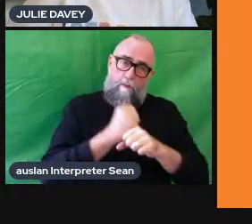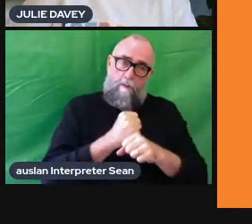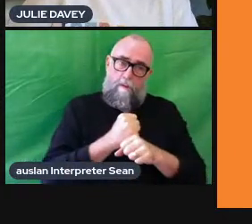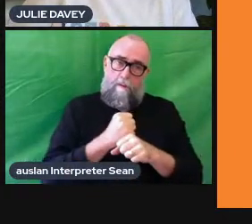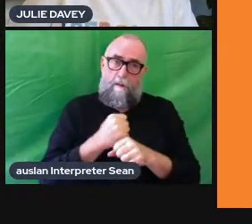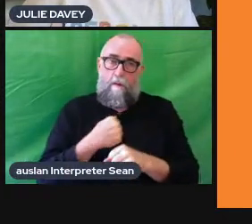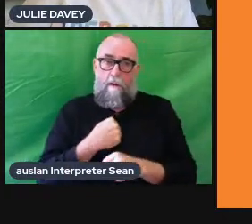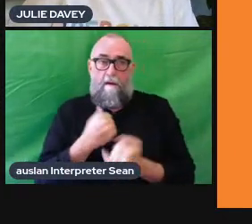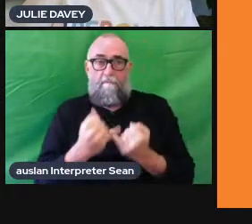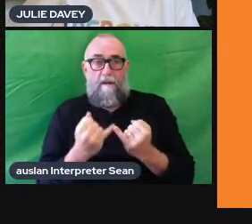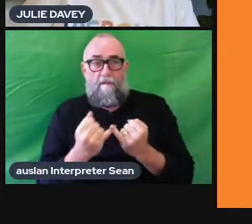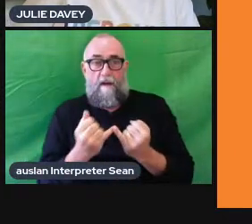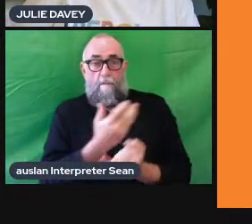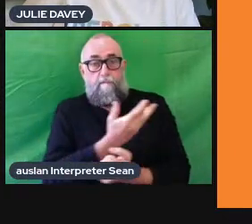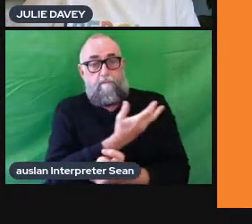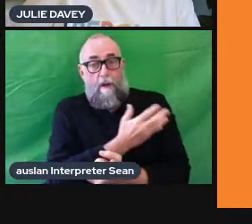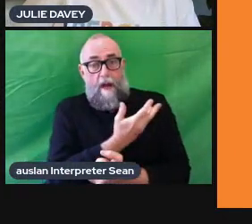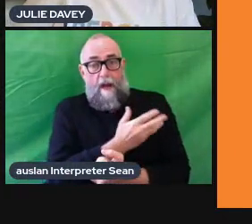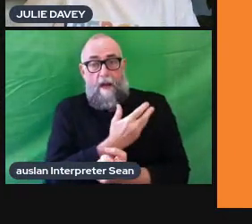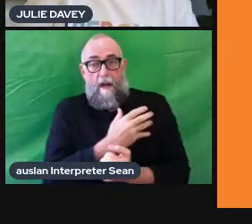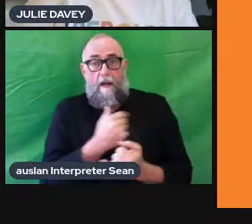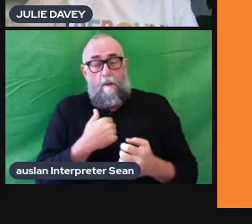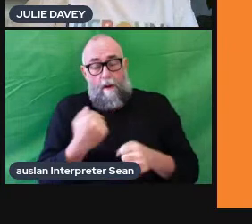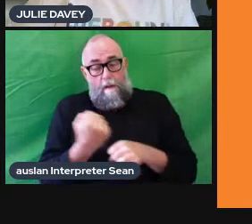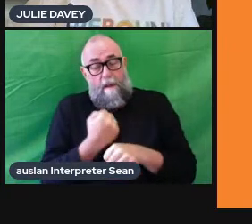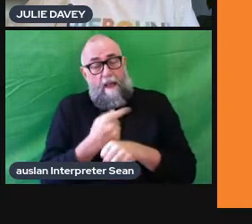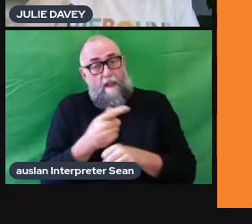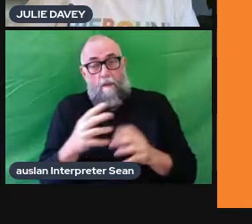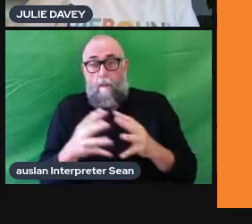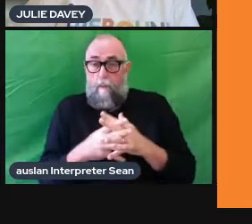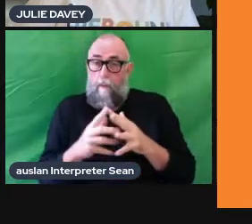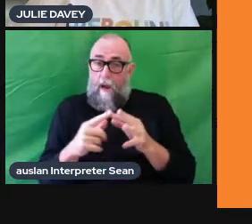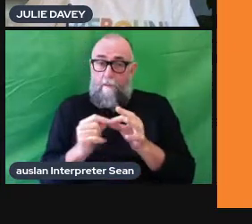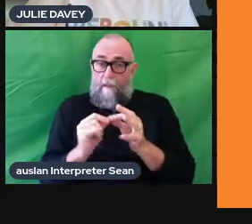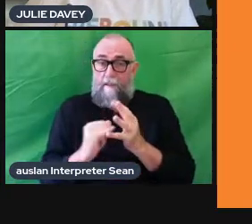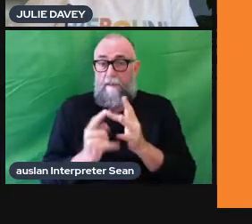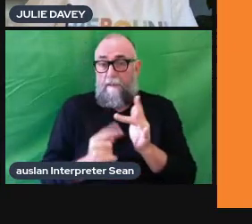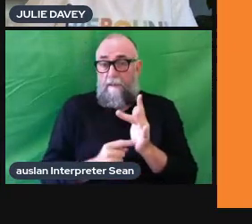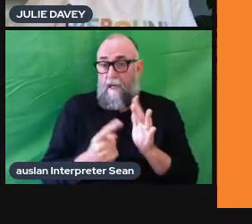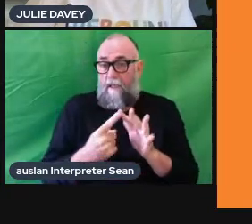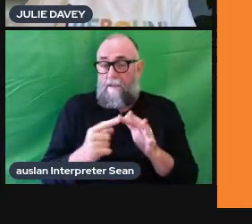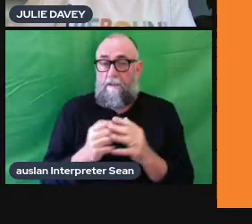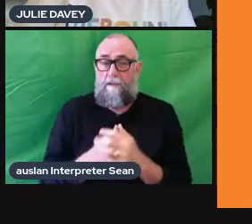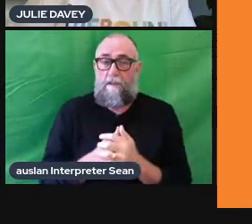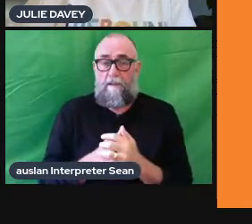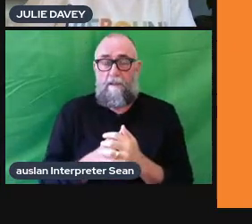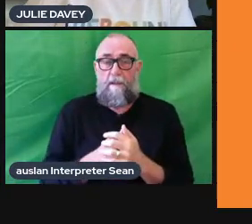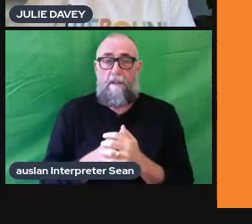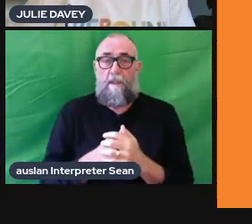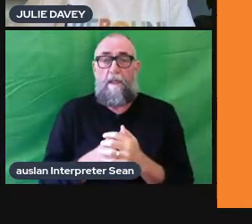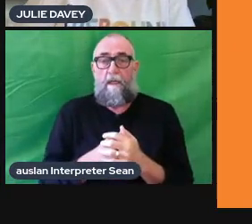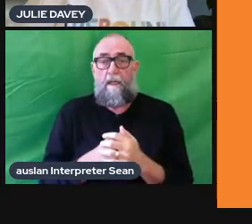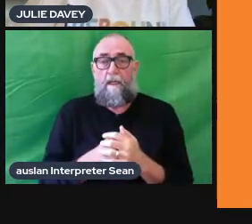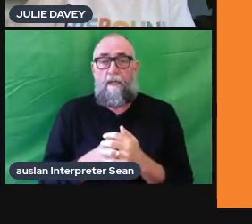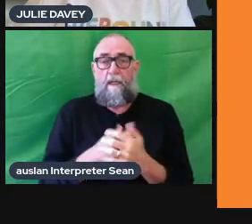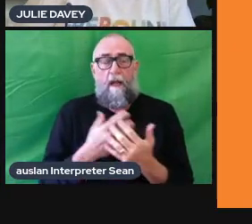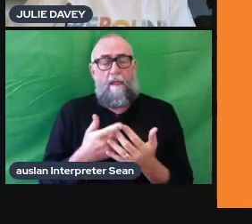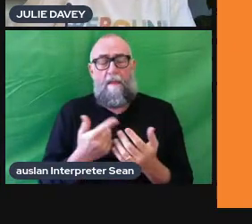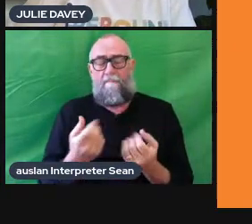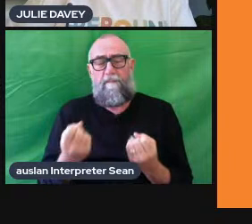of the baby that we created, I have to say, and it's had great